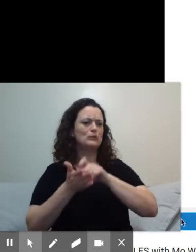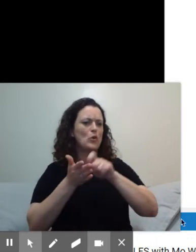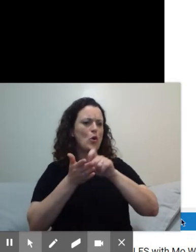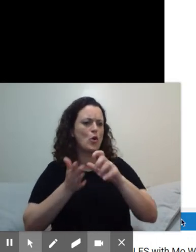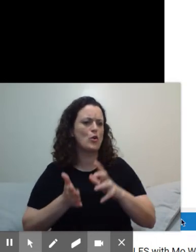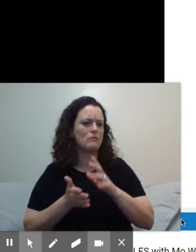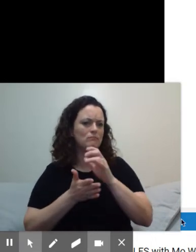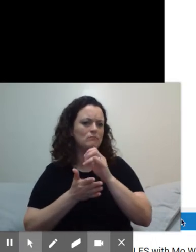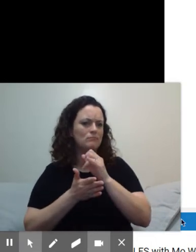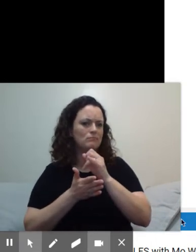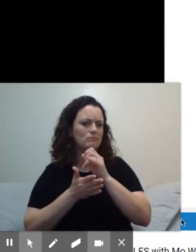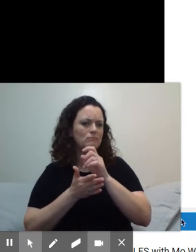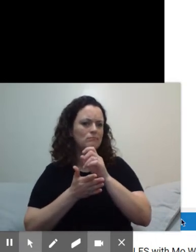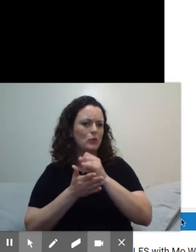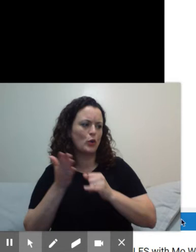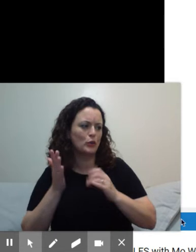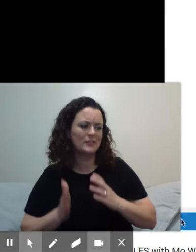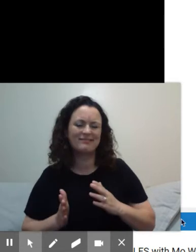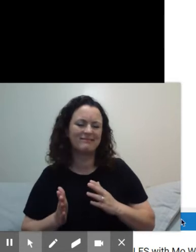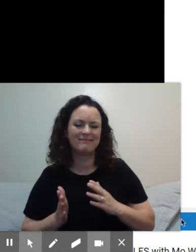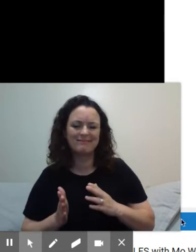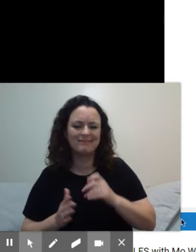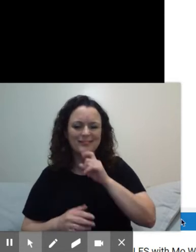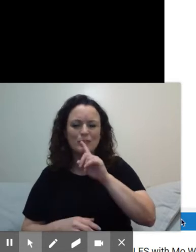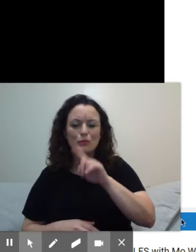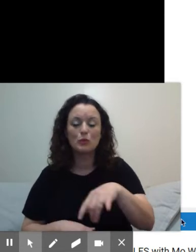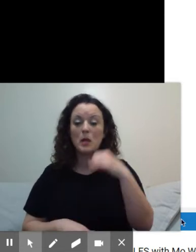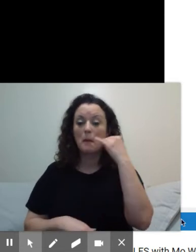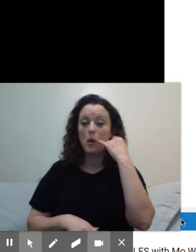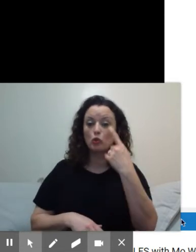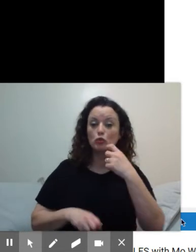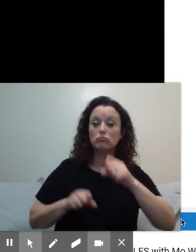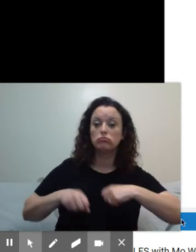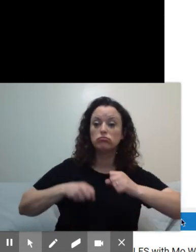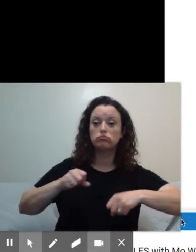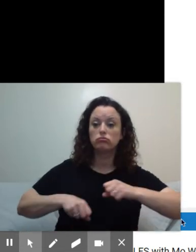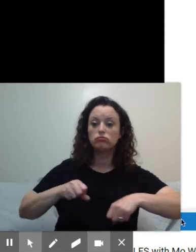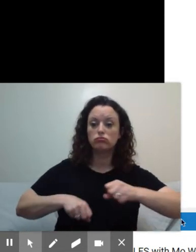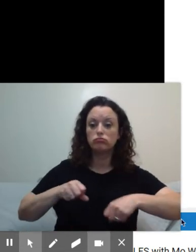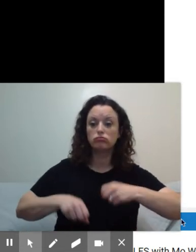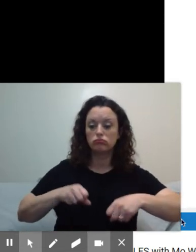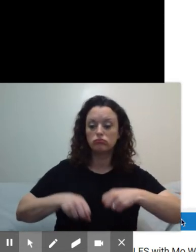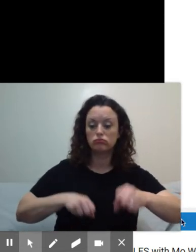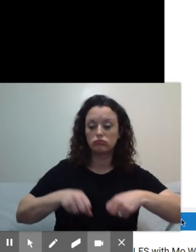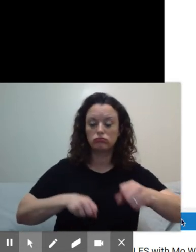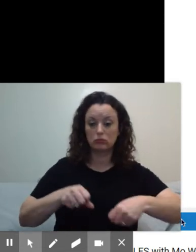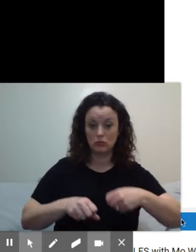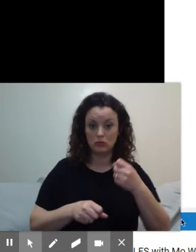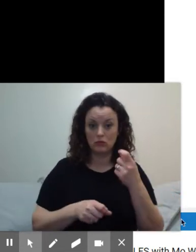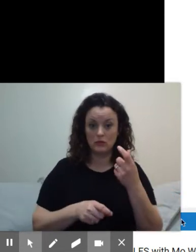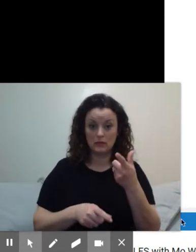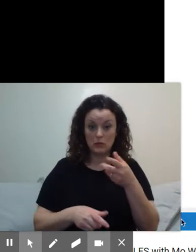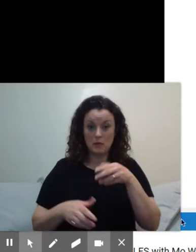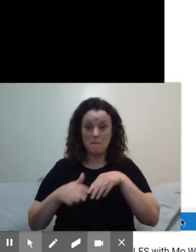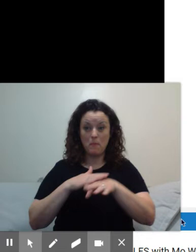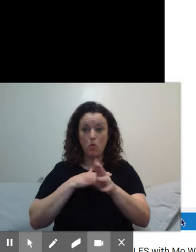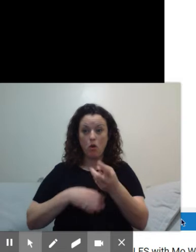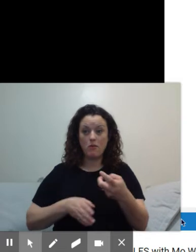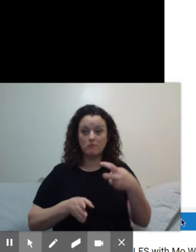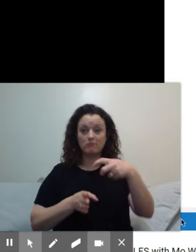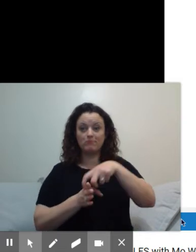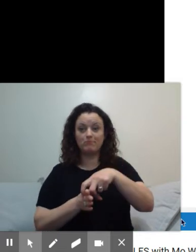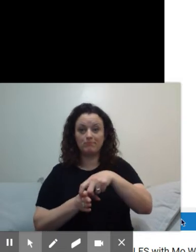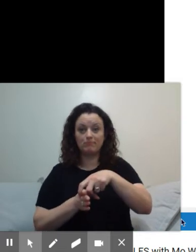true. Like if you were to ride a bicycle, you didn't know how to, you weren't born with the ability to